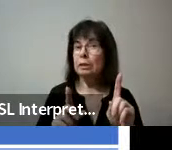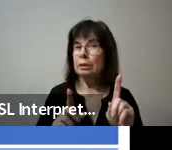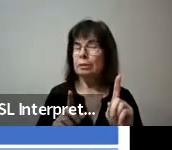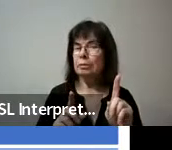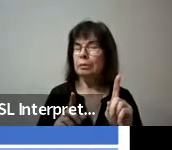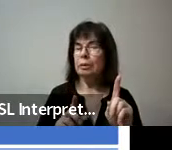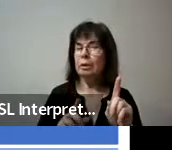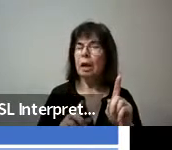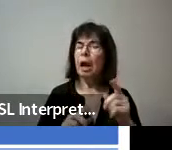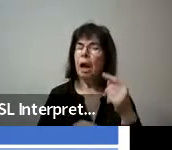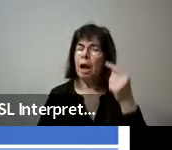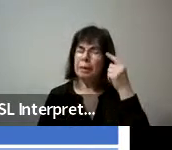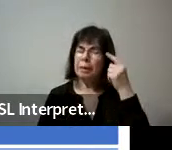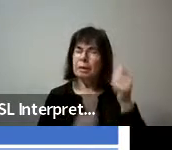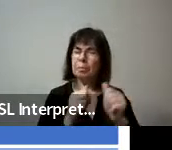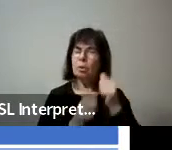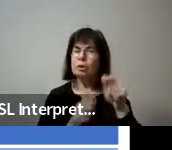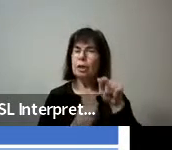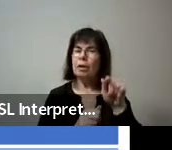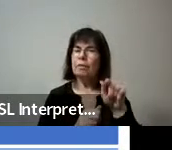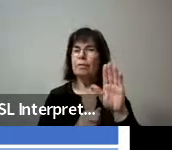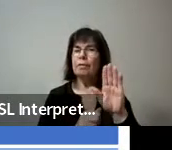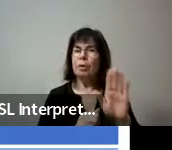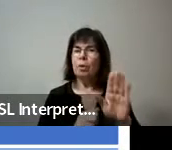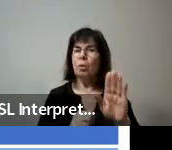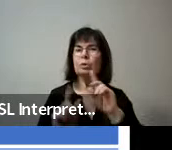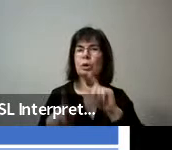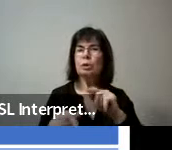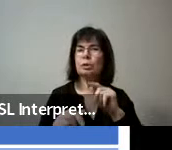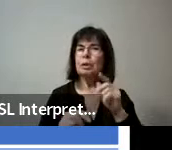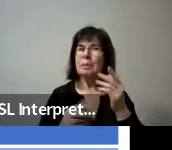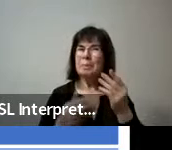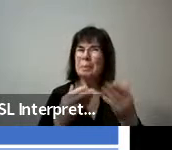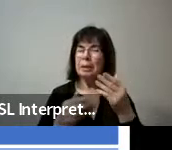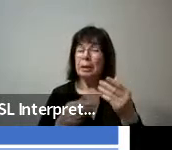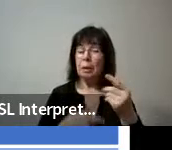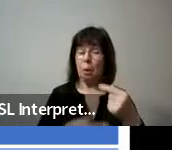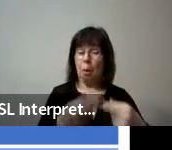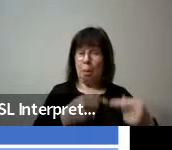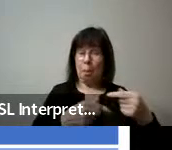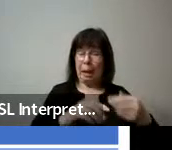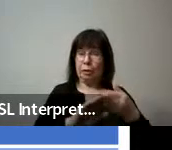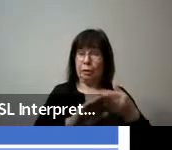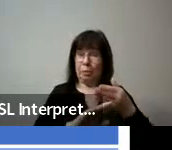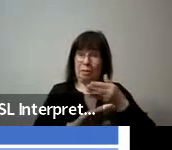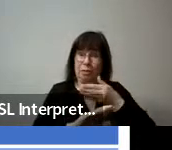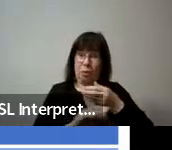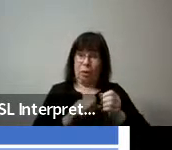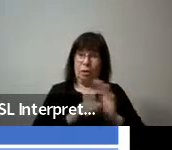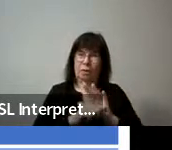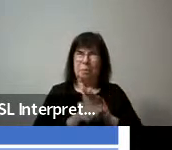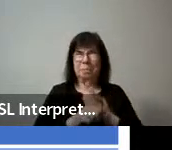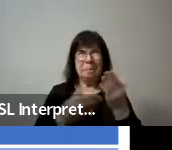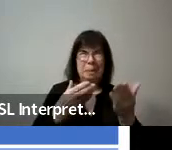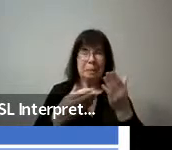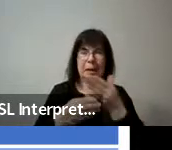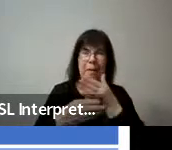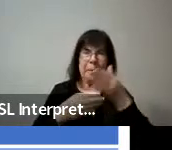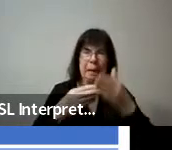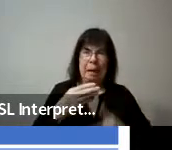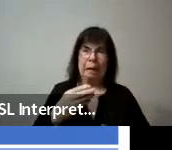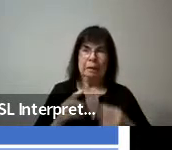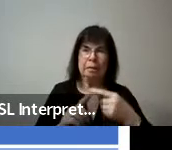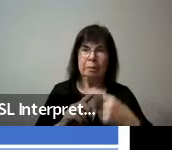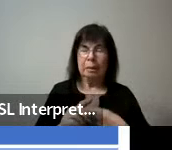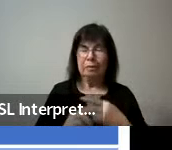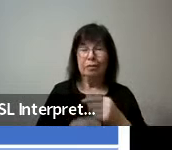of the remaining state health orders rolled back at the end of the month, but I don't know for sure yet. I haven't heard